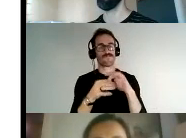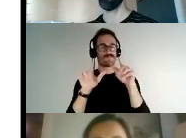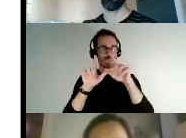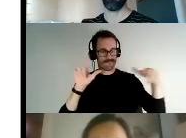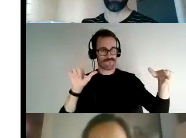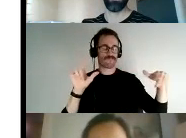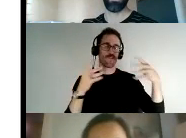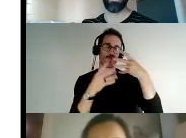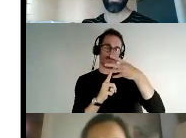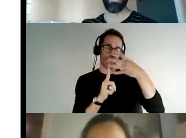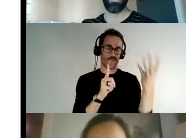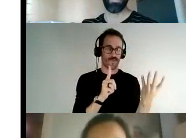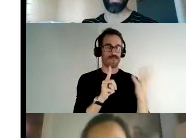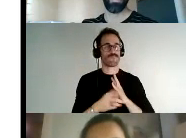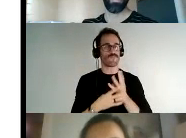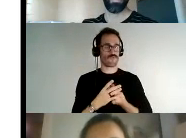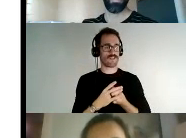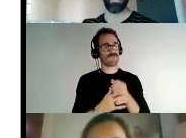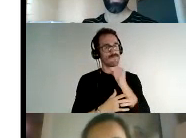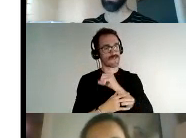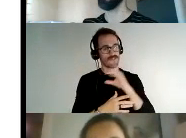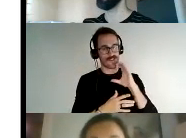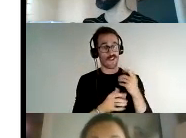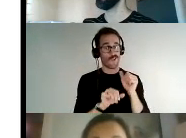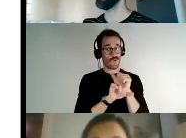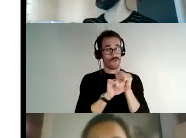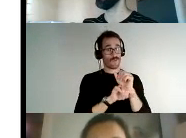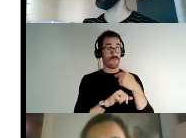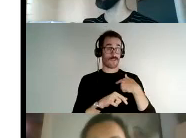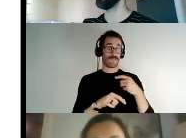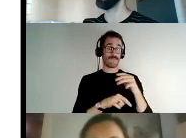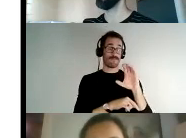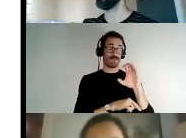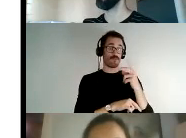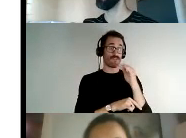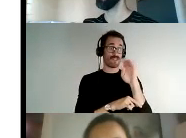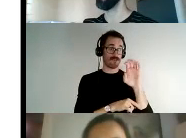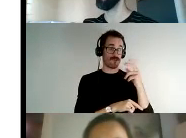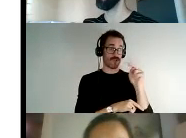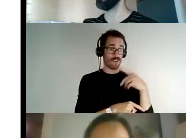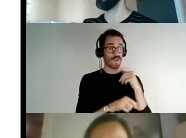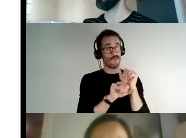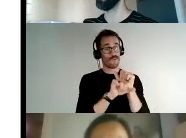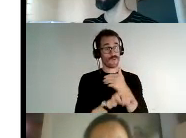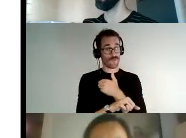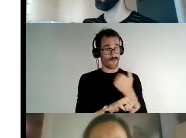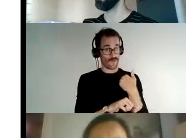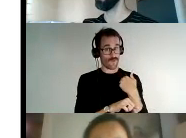I am Christine Chen. I work for Elder Abuse Prevention Ontario as the prevention consultant in the GTA. Wanted to